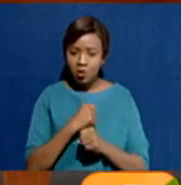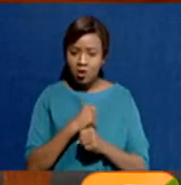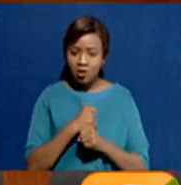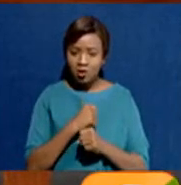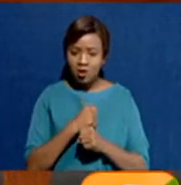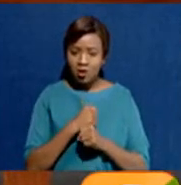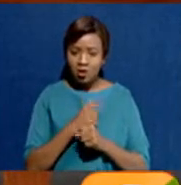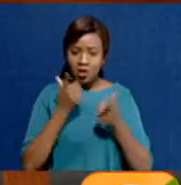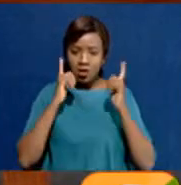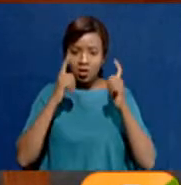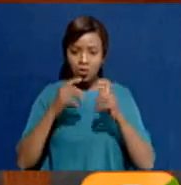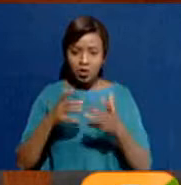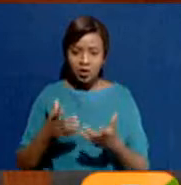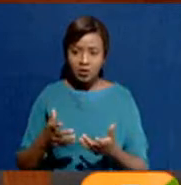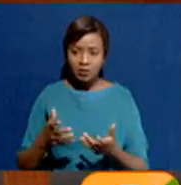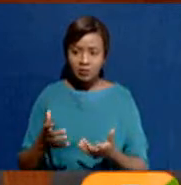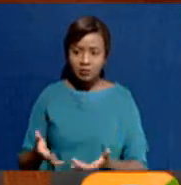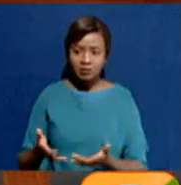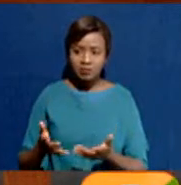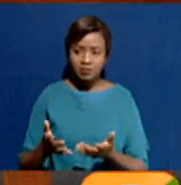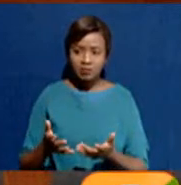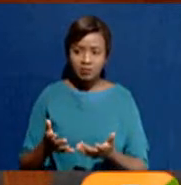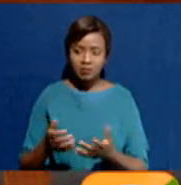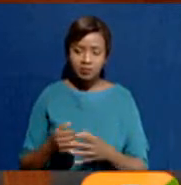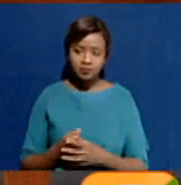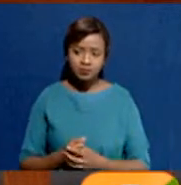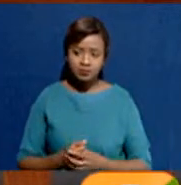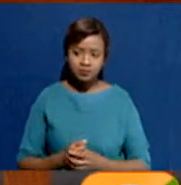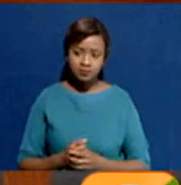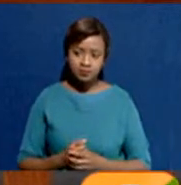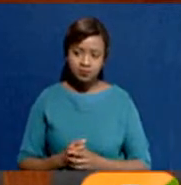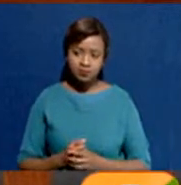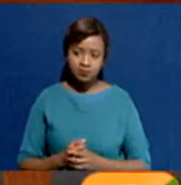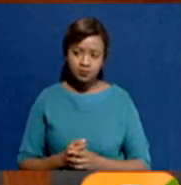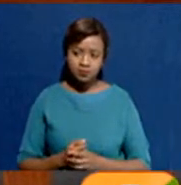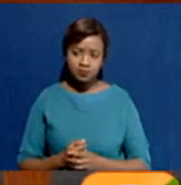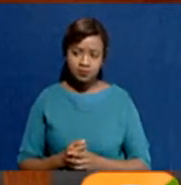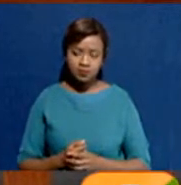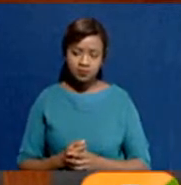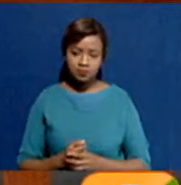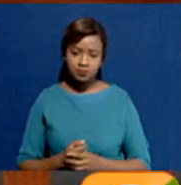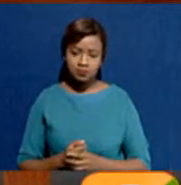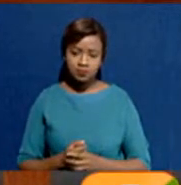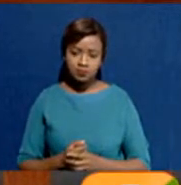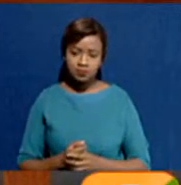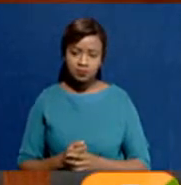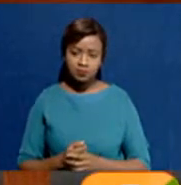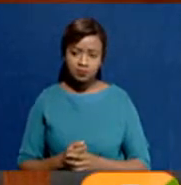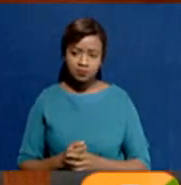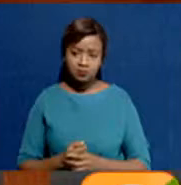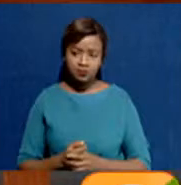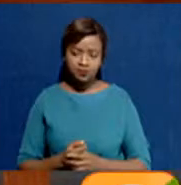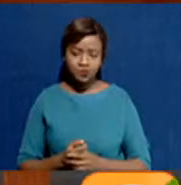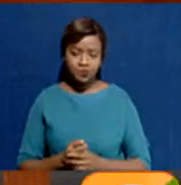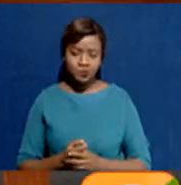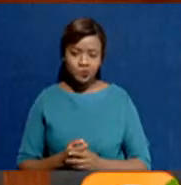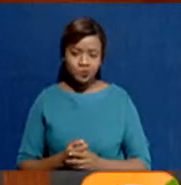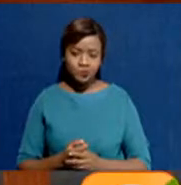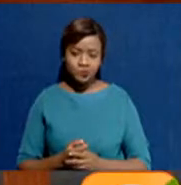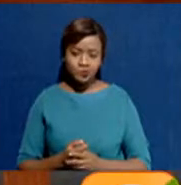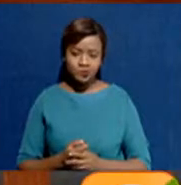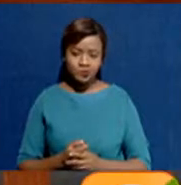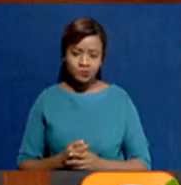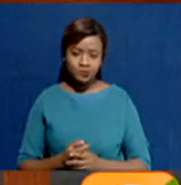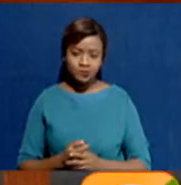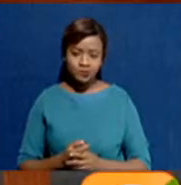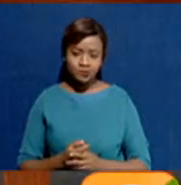Coast. Modern Coast could send him to Uganda. It could send him to Tanzania and then back to Mombasa. Then